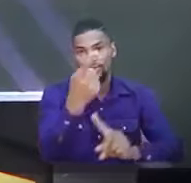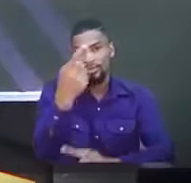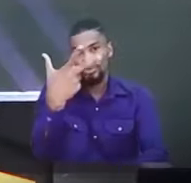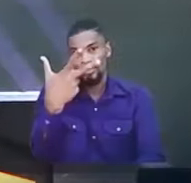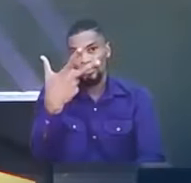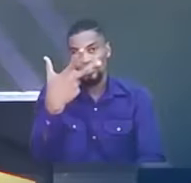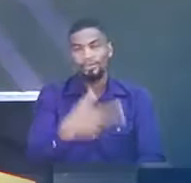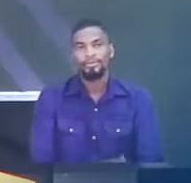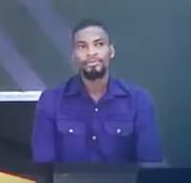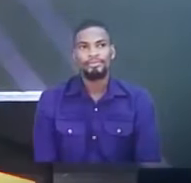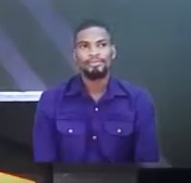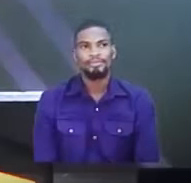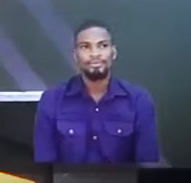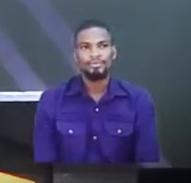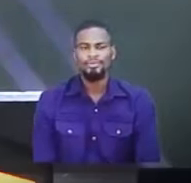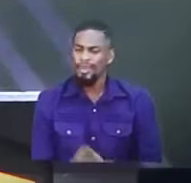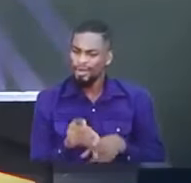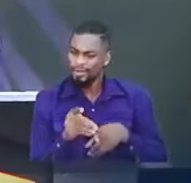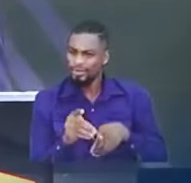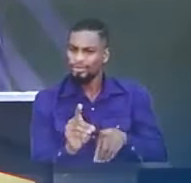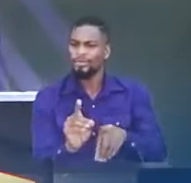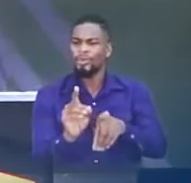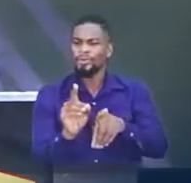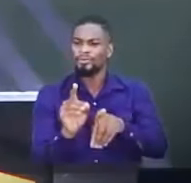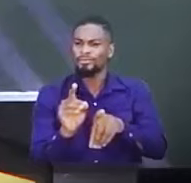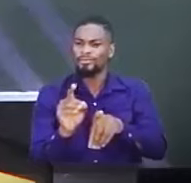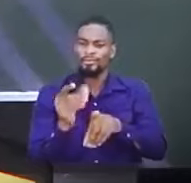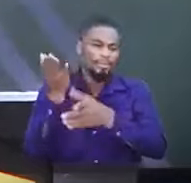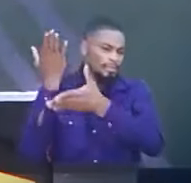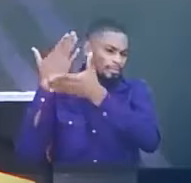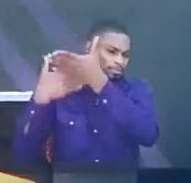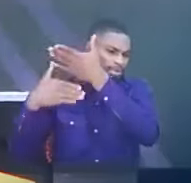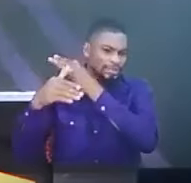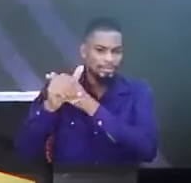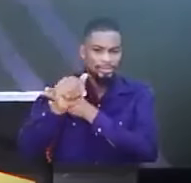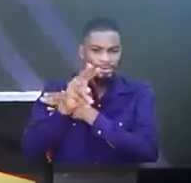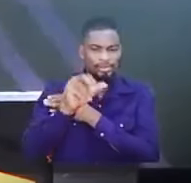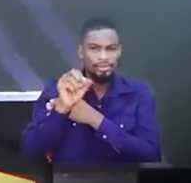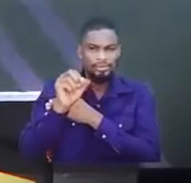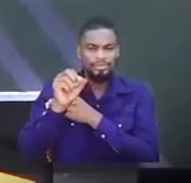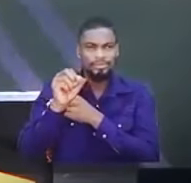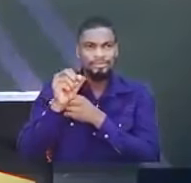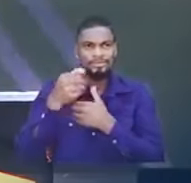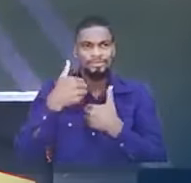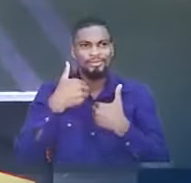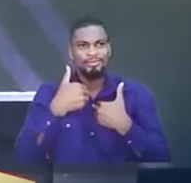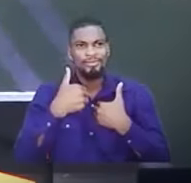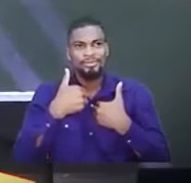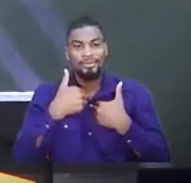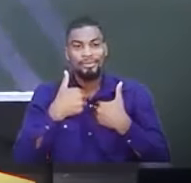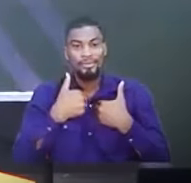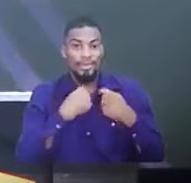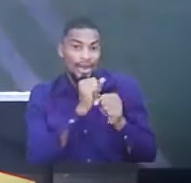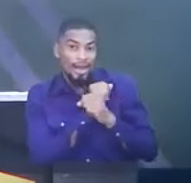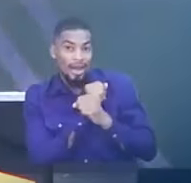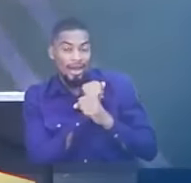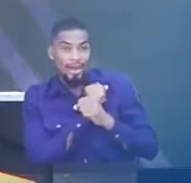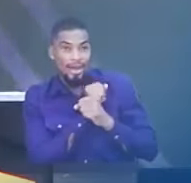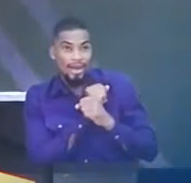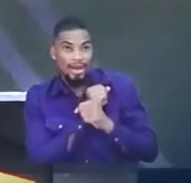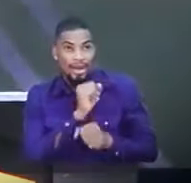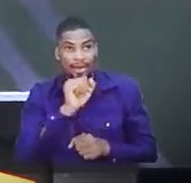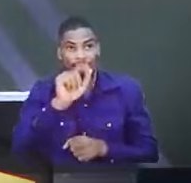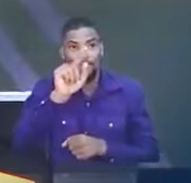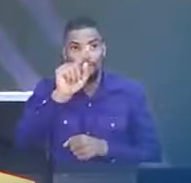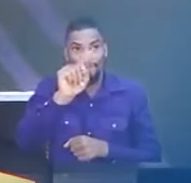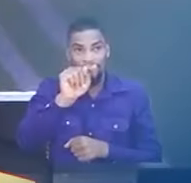In the course of time, Amnon, son of David, fell in love with Tamar. Now the